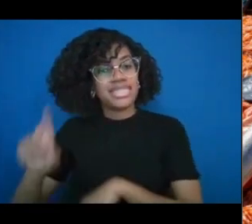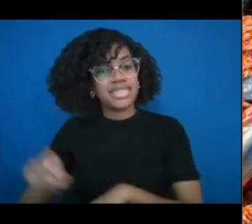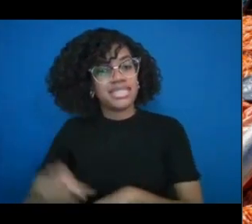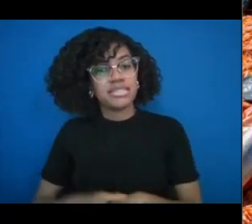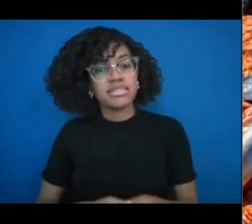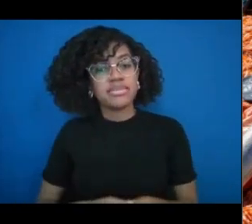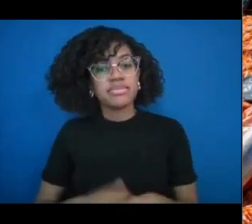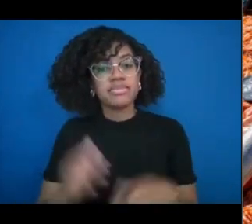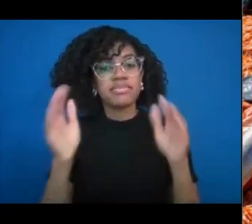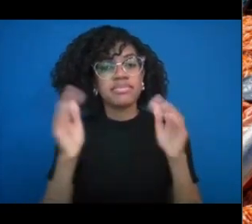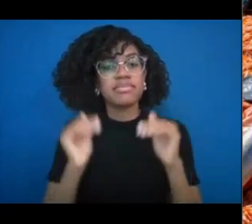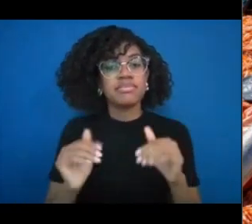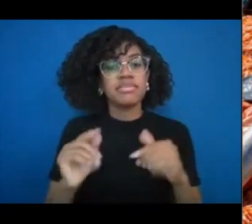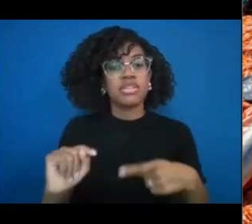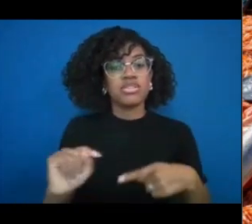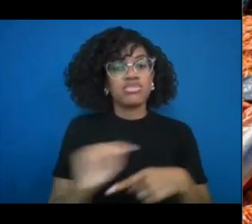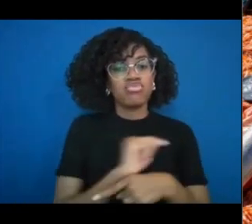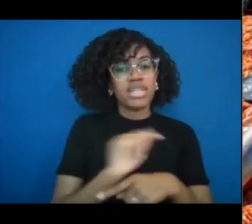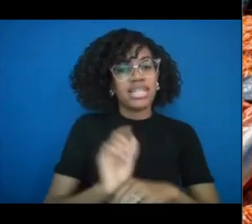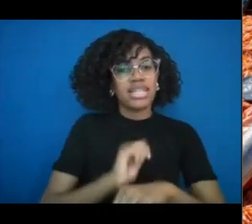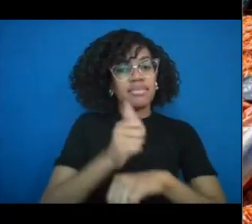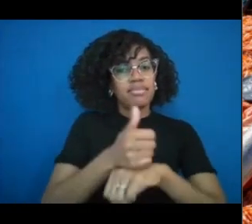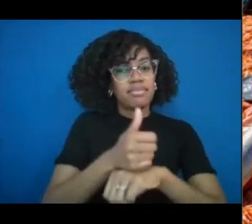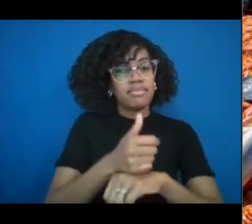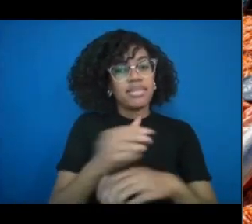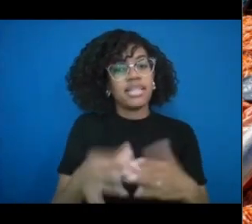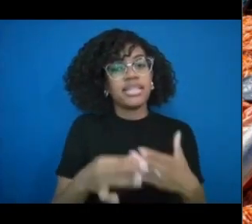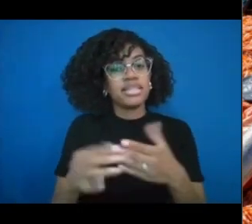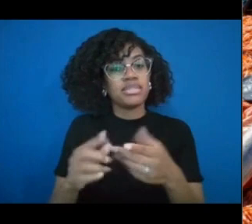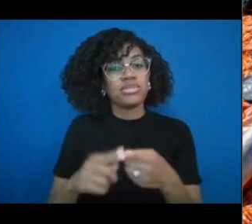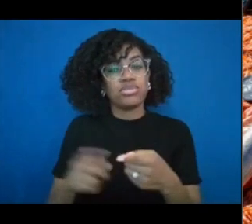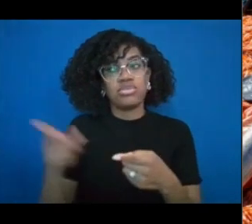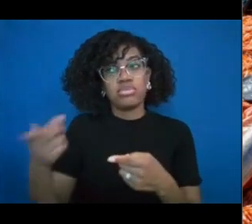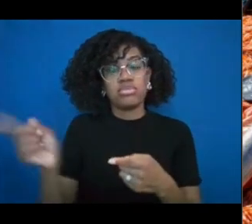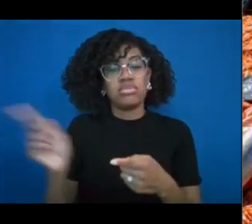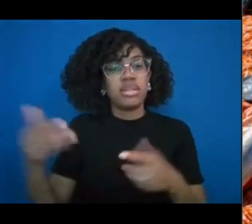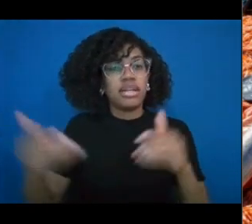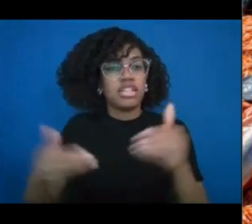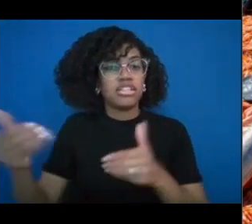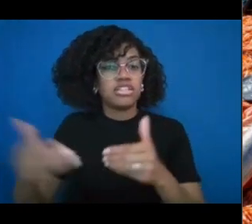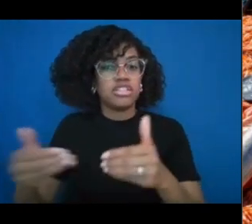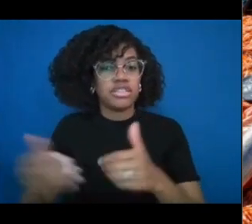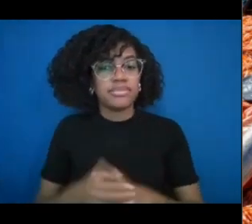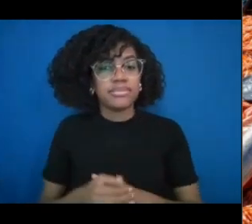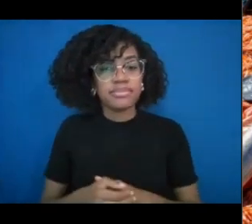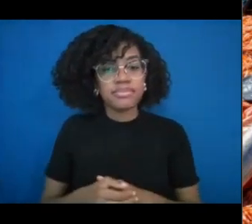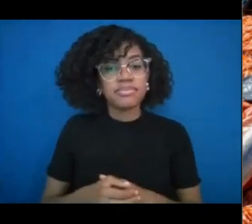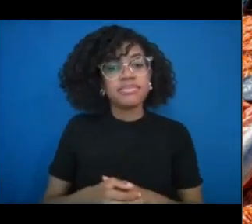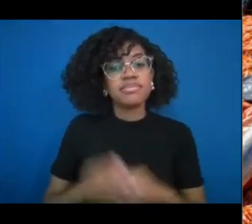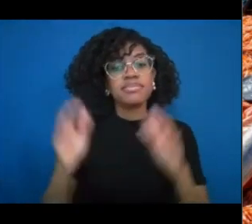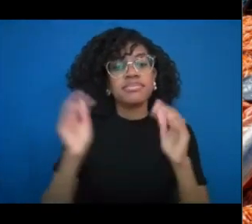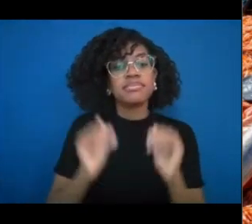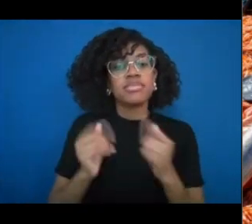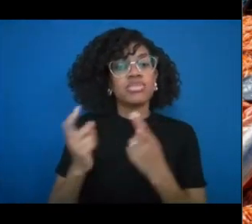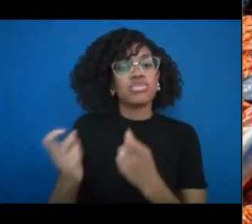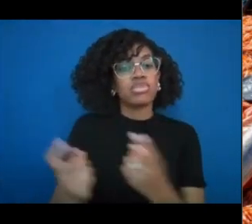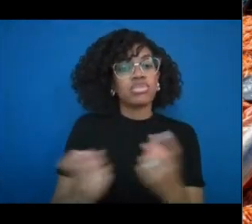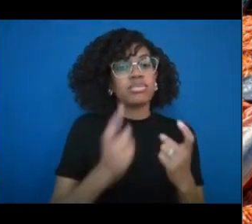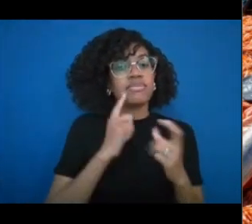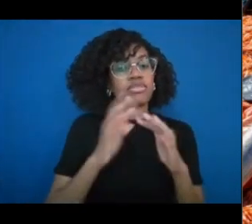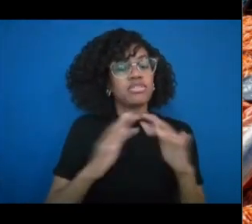in employer-committed jobs. And then there is recruitment of diverse training